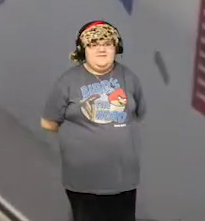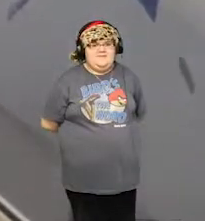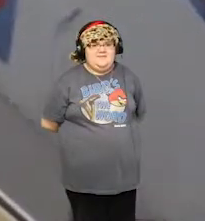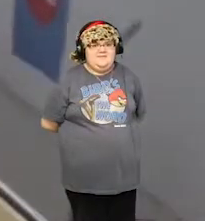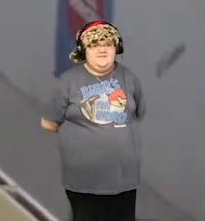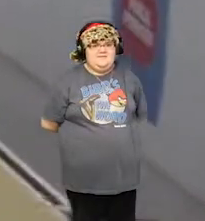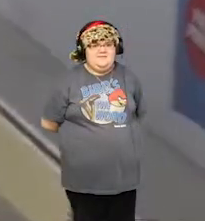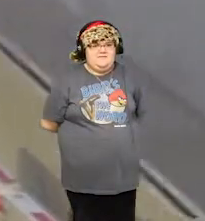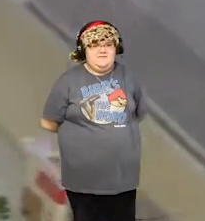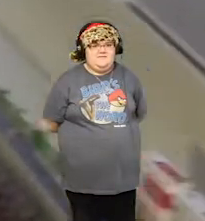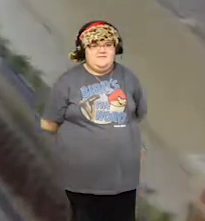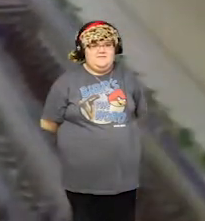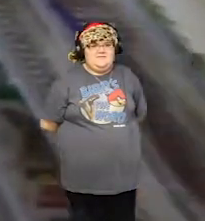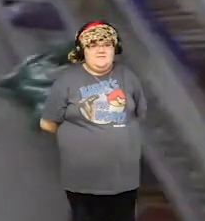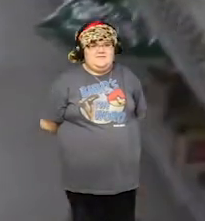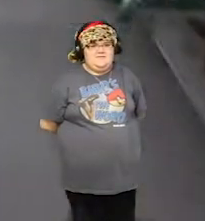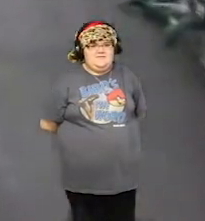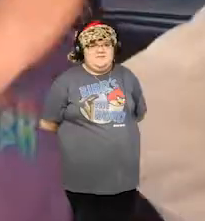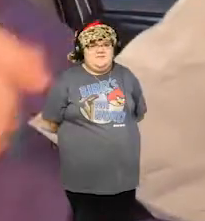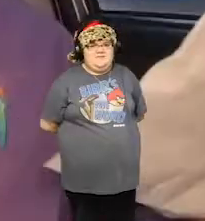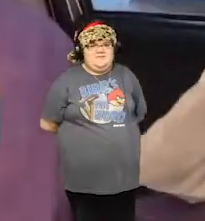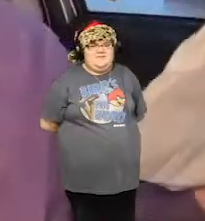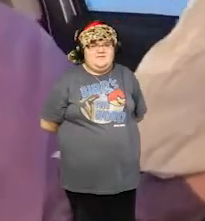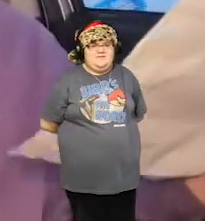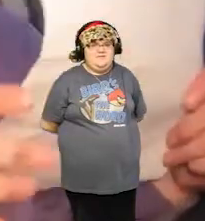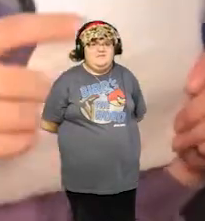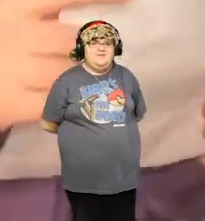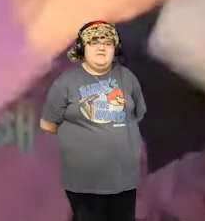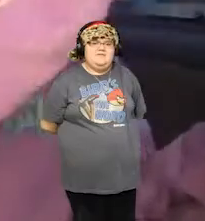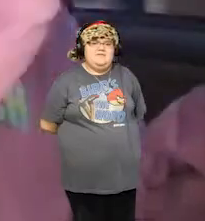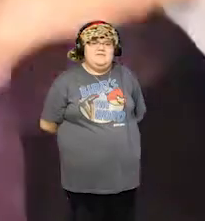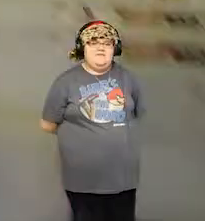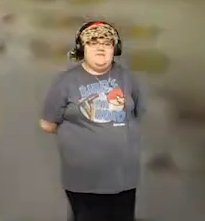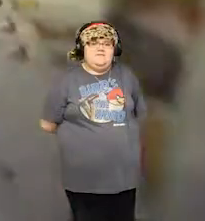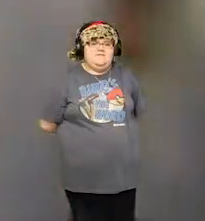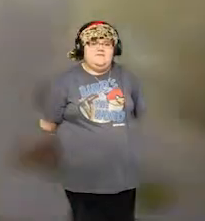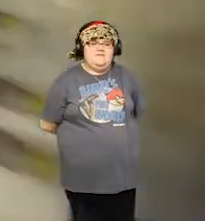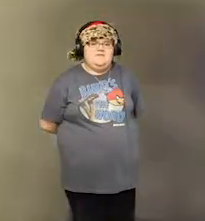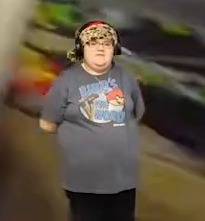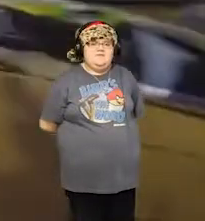Let's go! We need the Tampax! End oil. That's ours, bro.